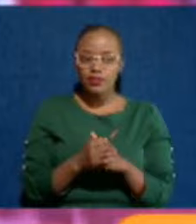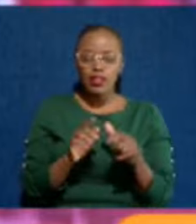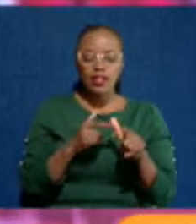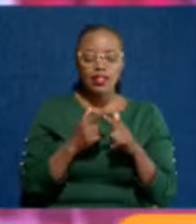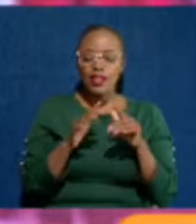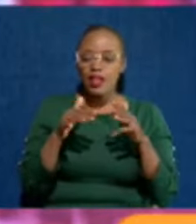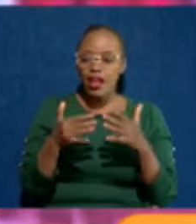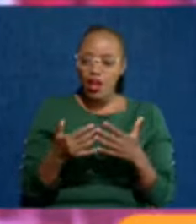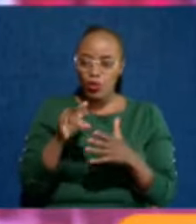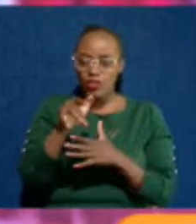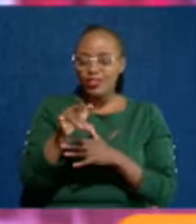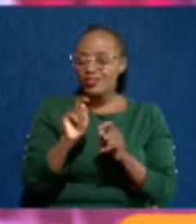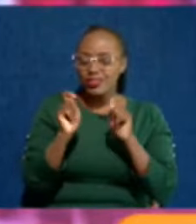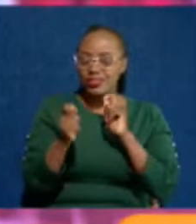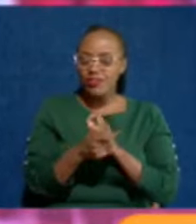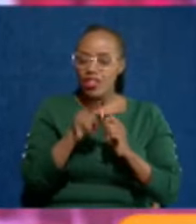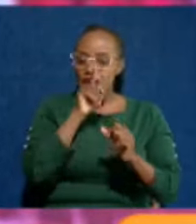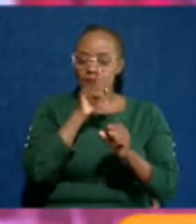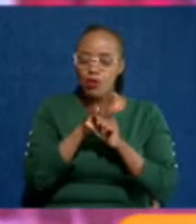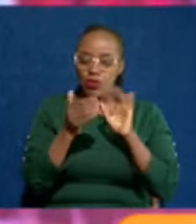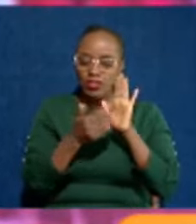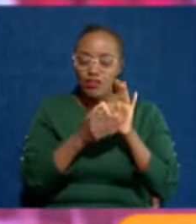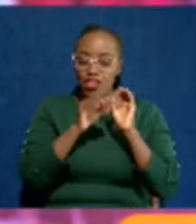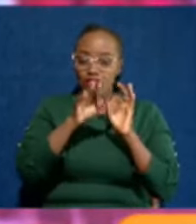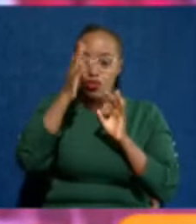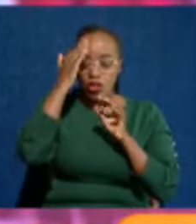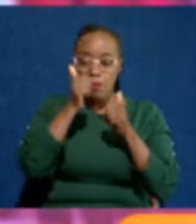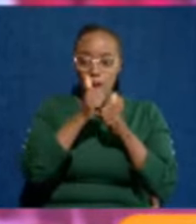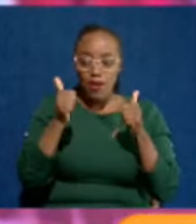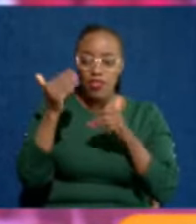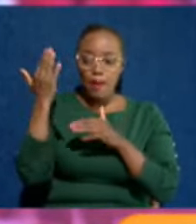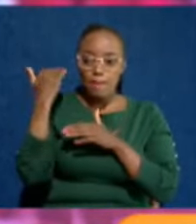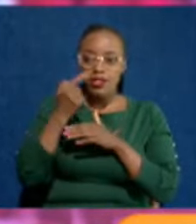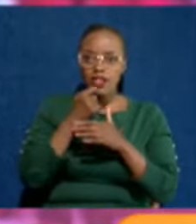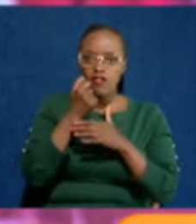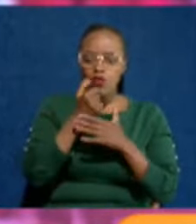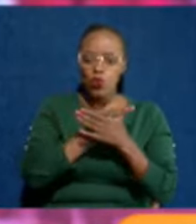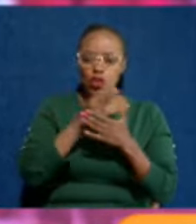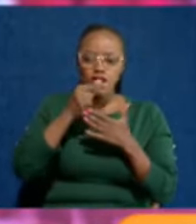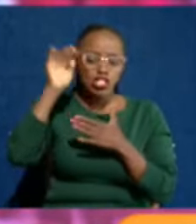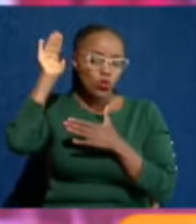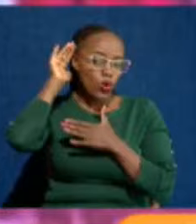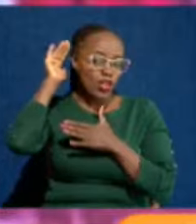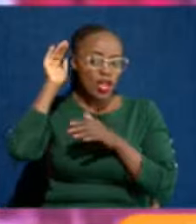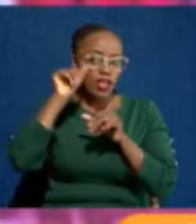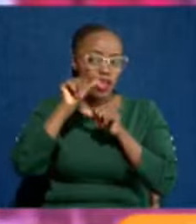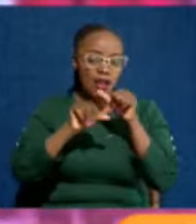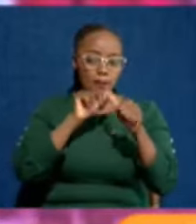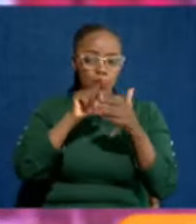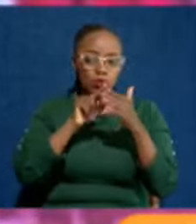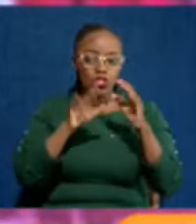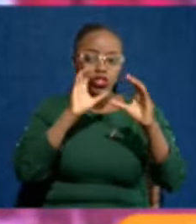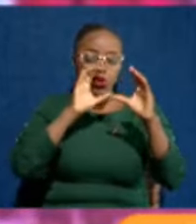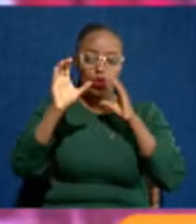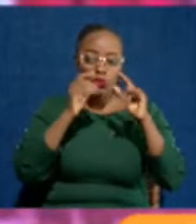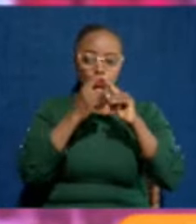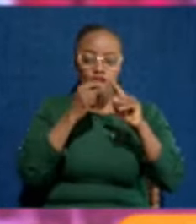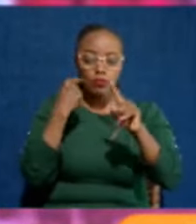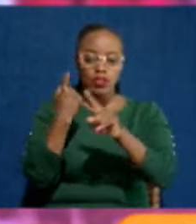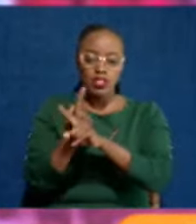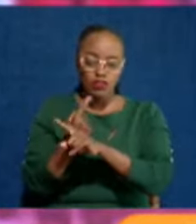then do you give justice? Because there's been a promise, and if you recall that even the past few weeks we've been hearing of communication from